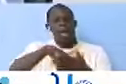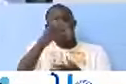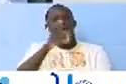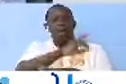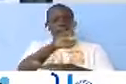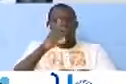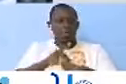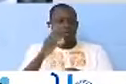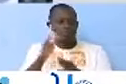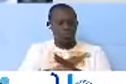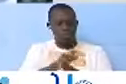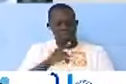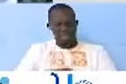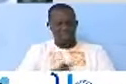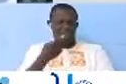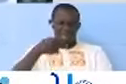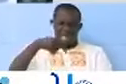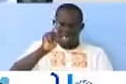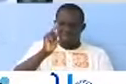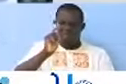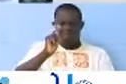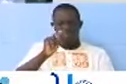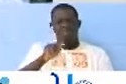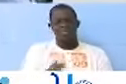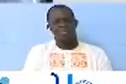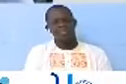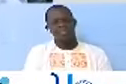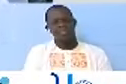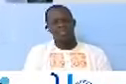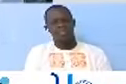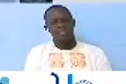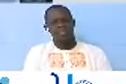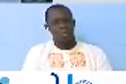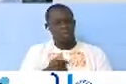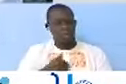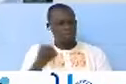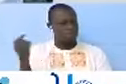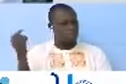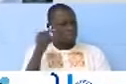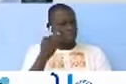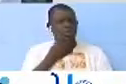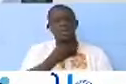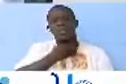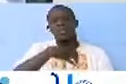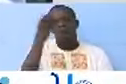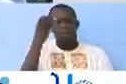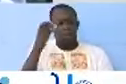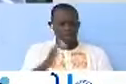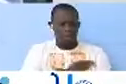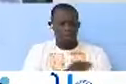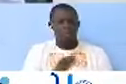At that time, it was around 11. I heard screams.